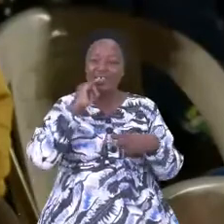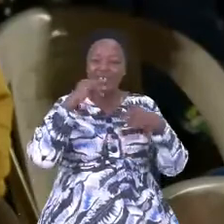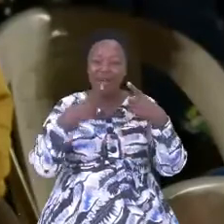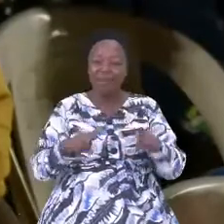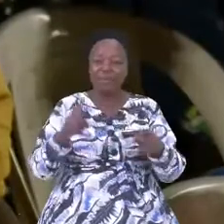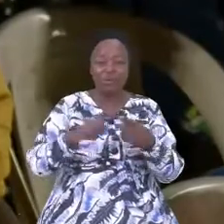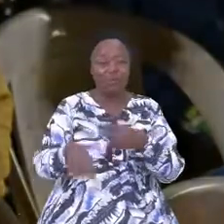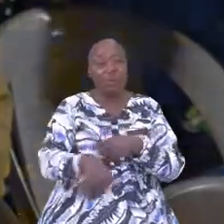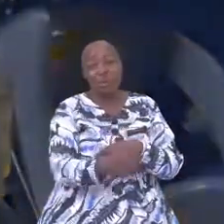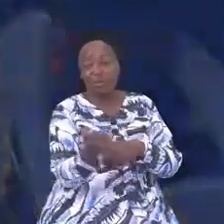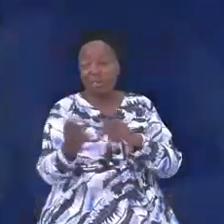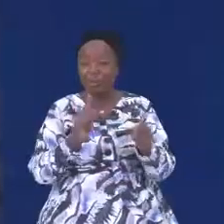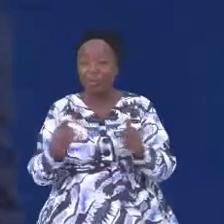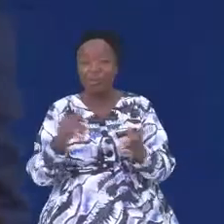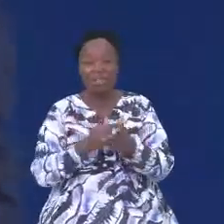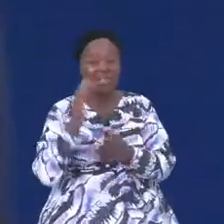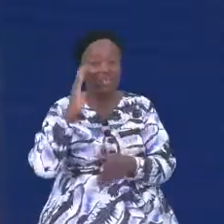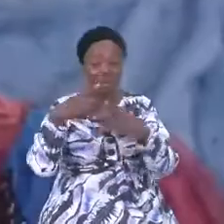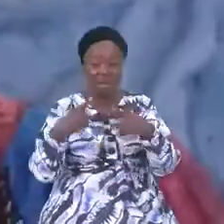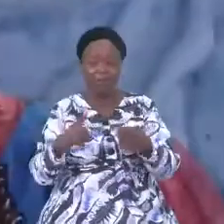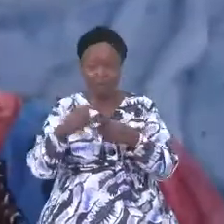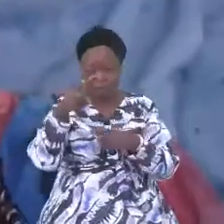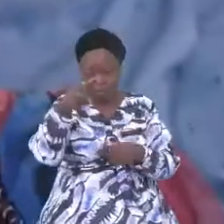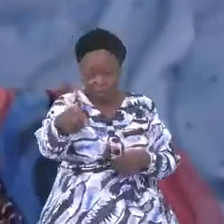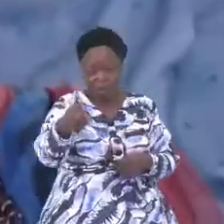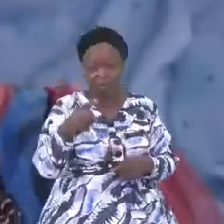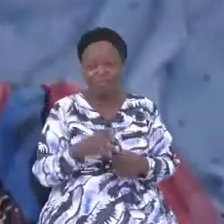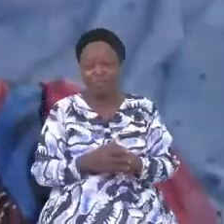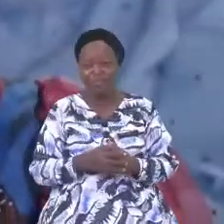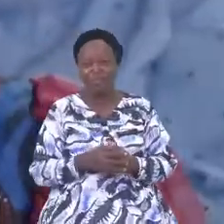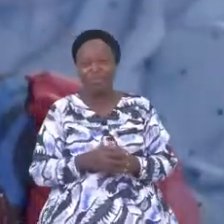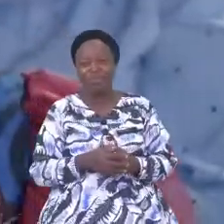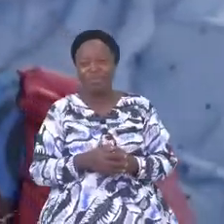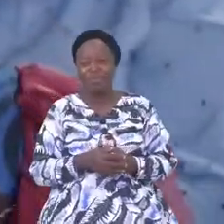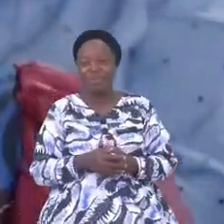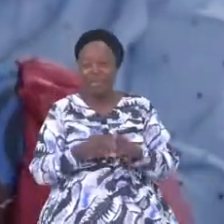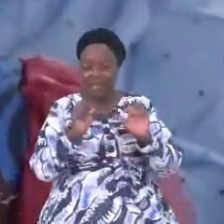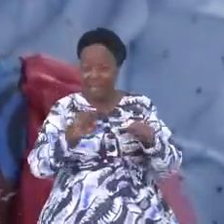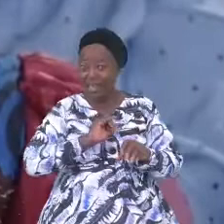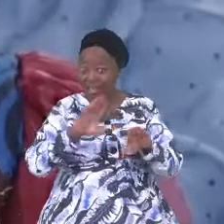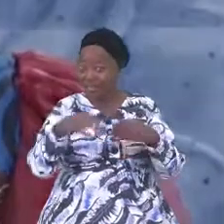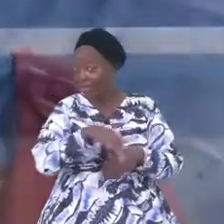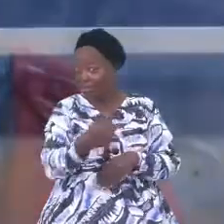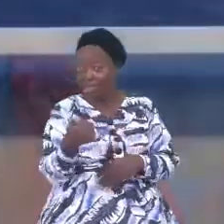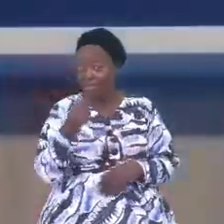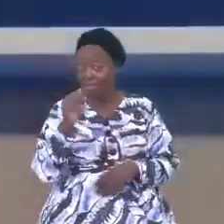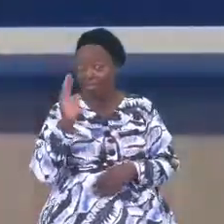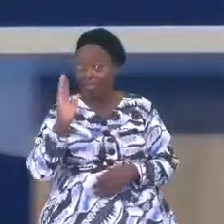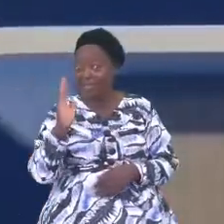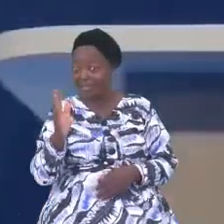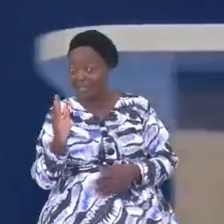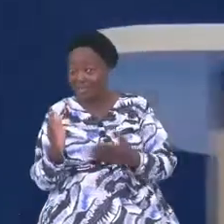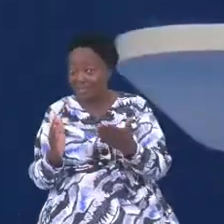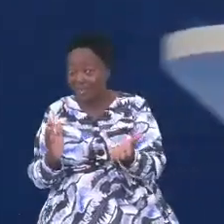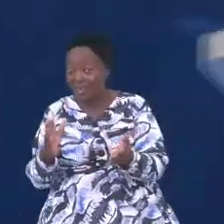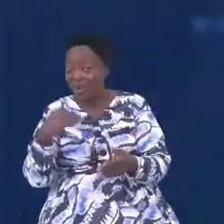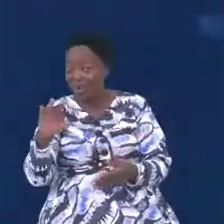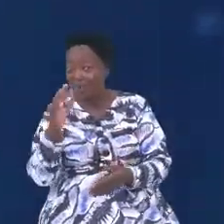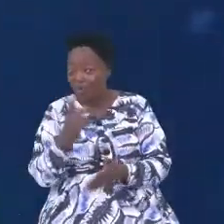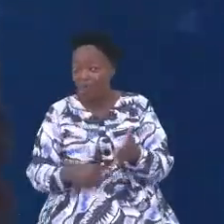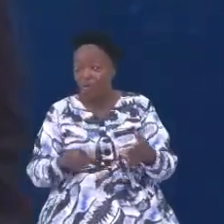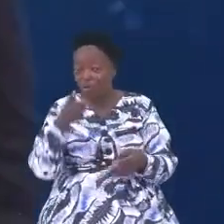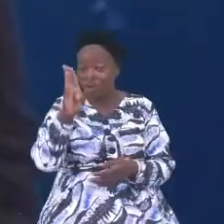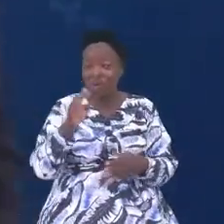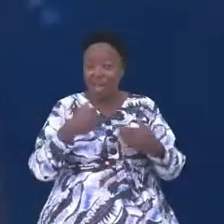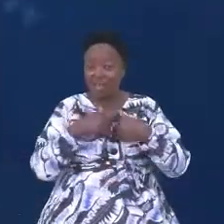people. It will happen to you. Amen. Can I give you any testimony? Yes. And what God has